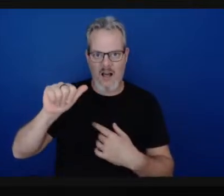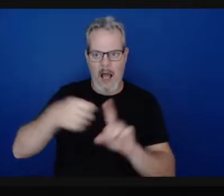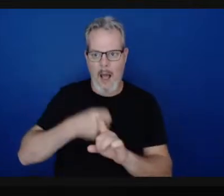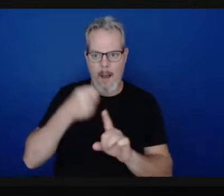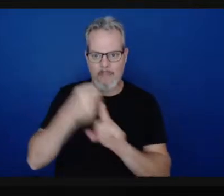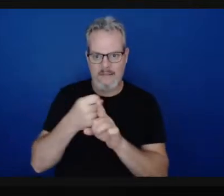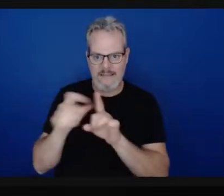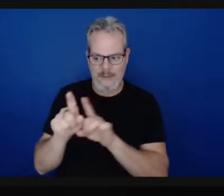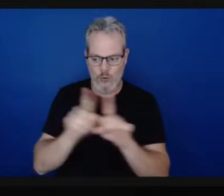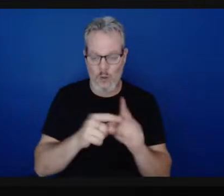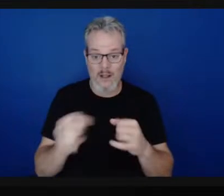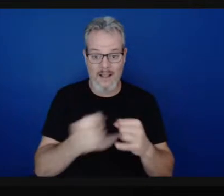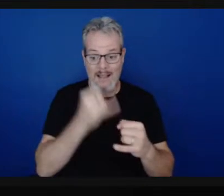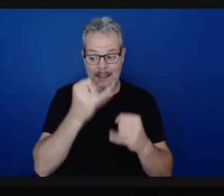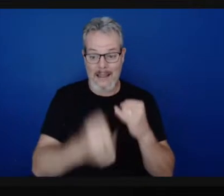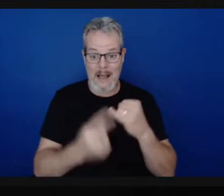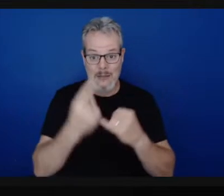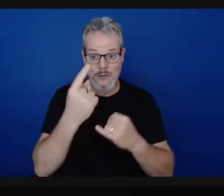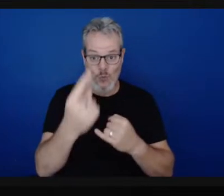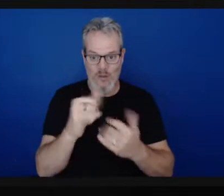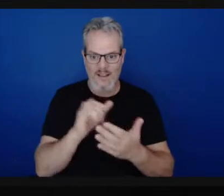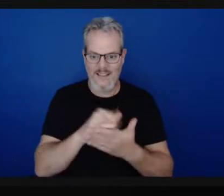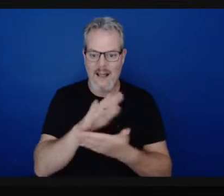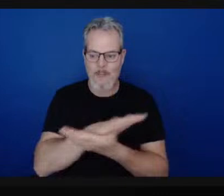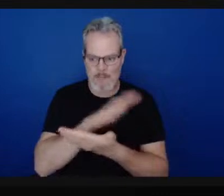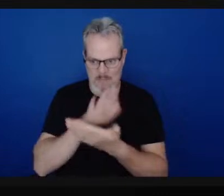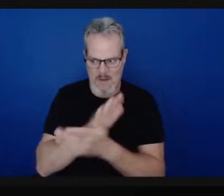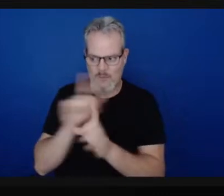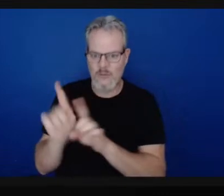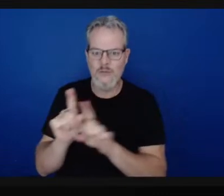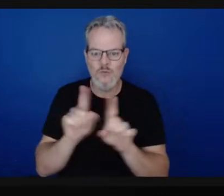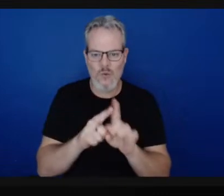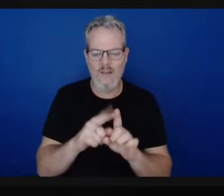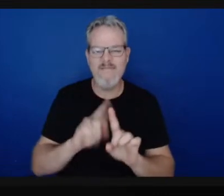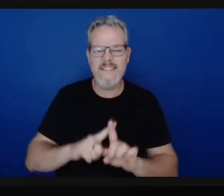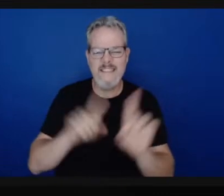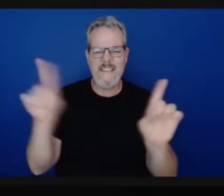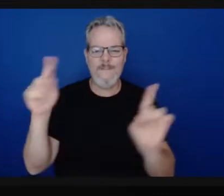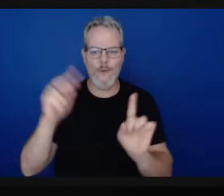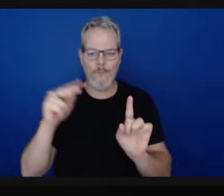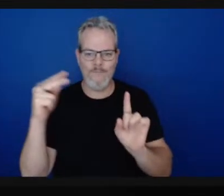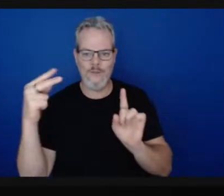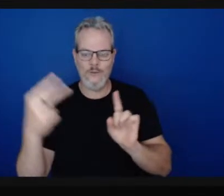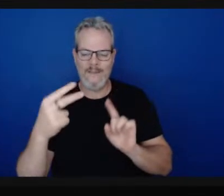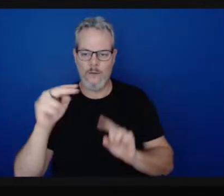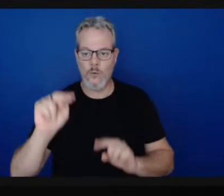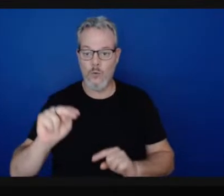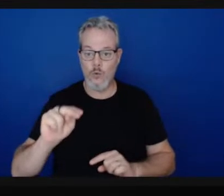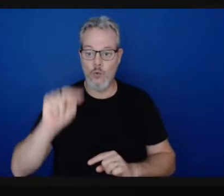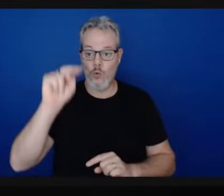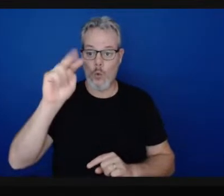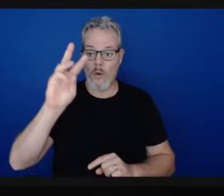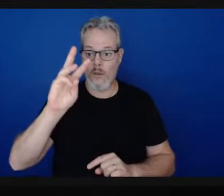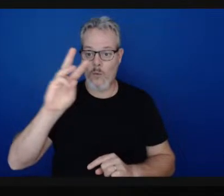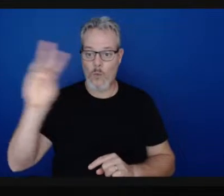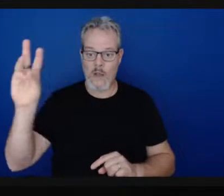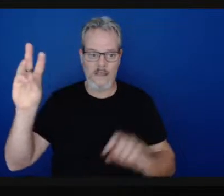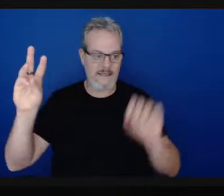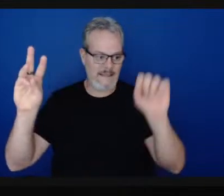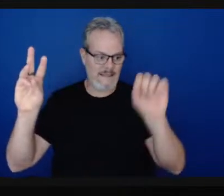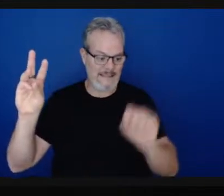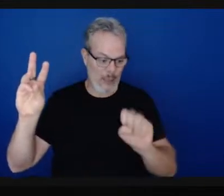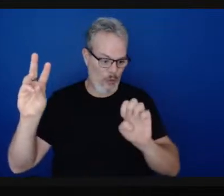last one here, which is from that paper as well. Different view from the northwest to the southeast,